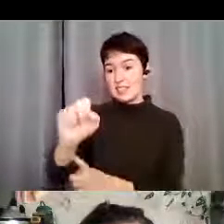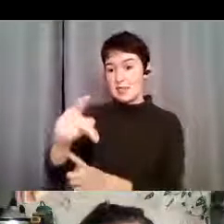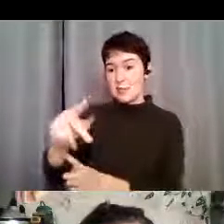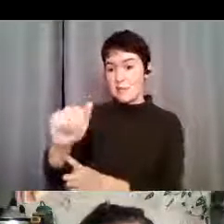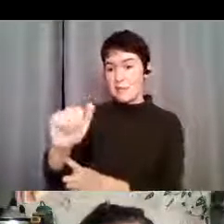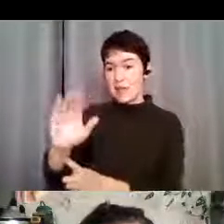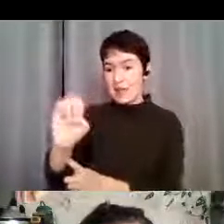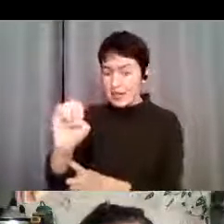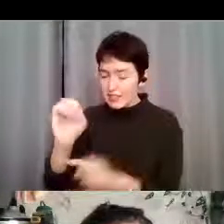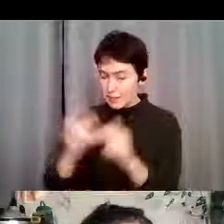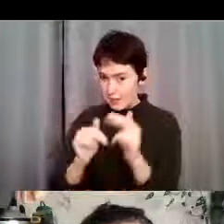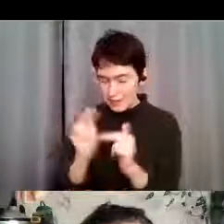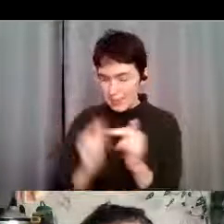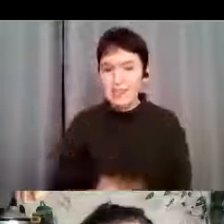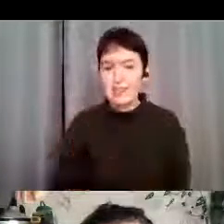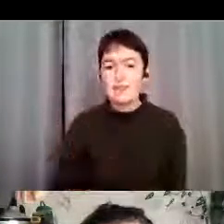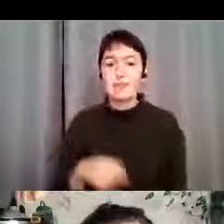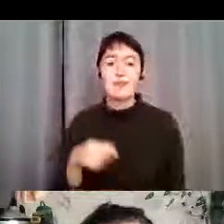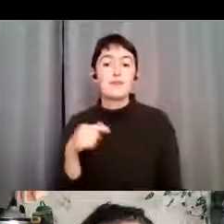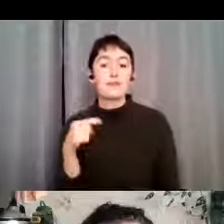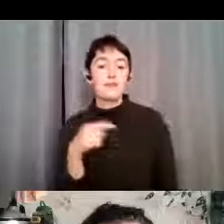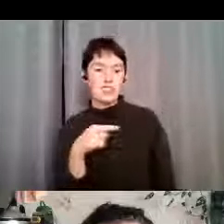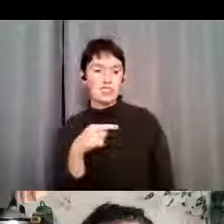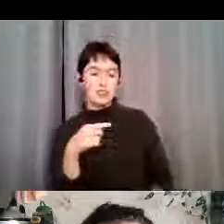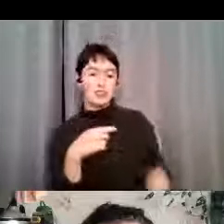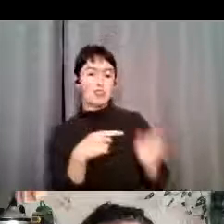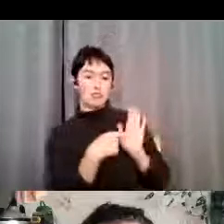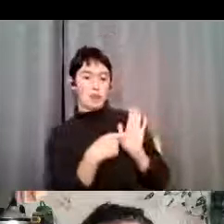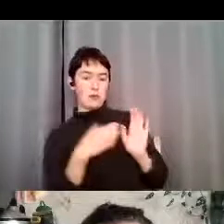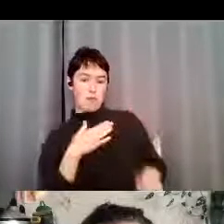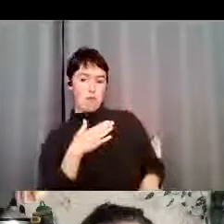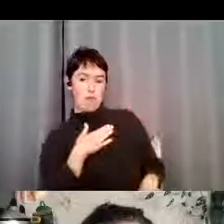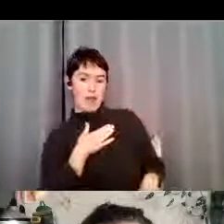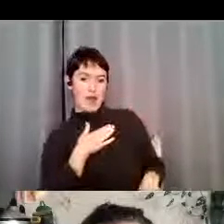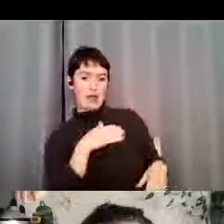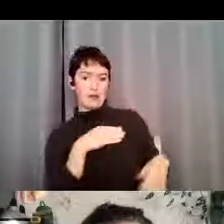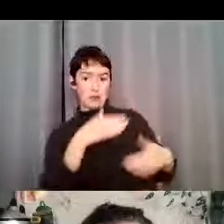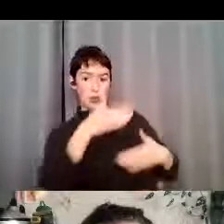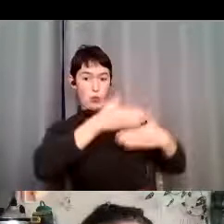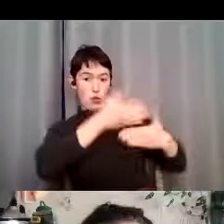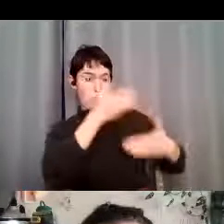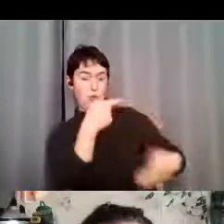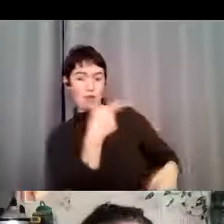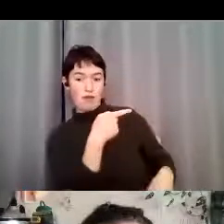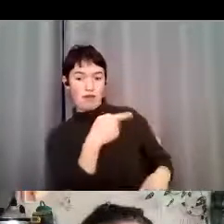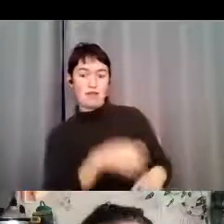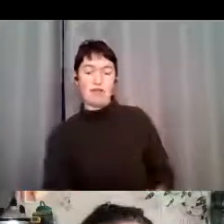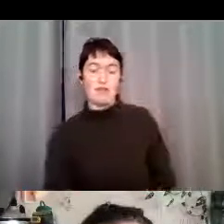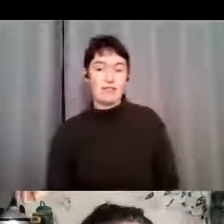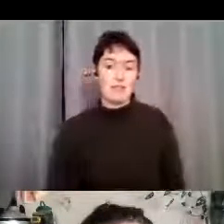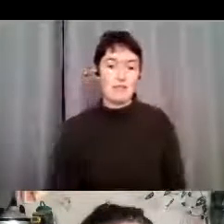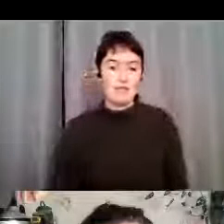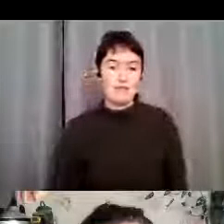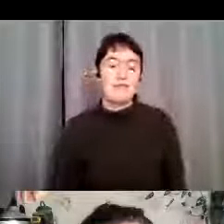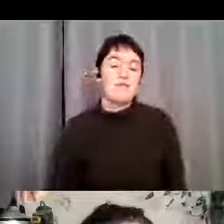fact, this arrow right here is pointing to the window of my office. And so